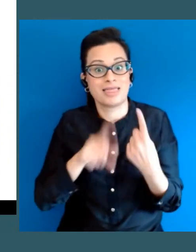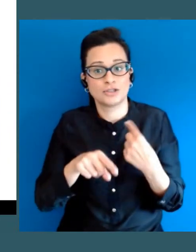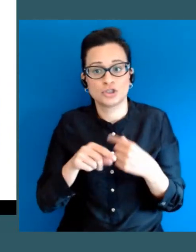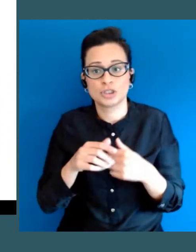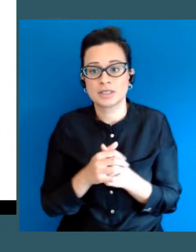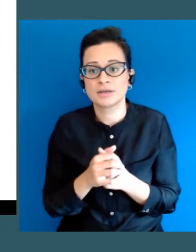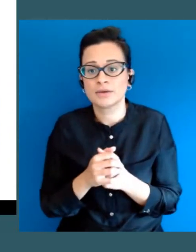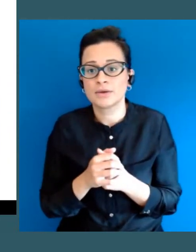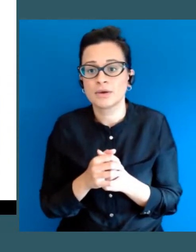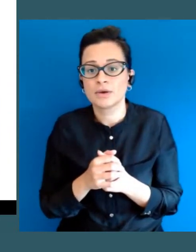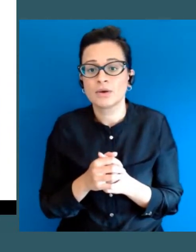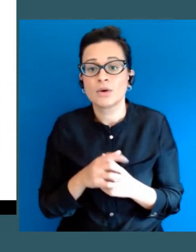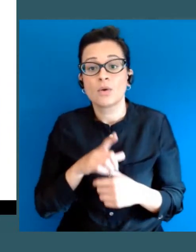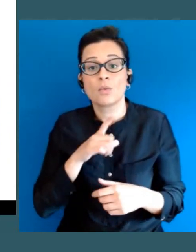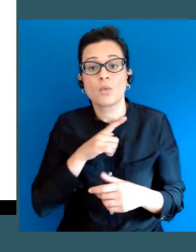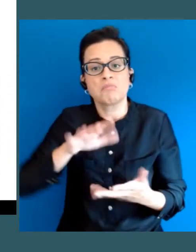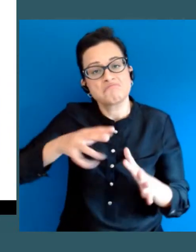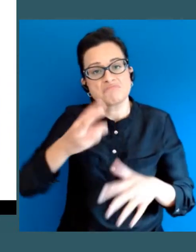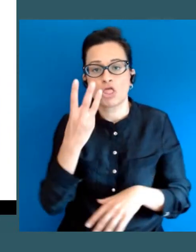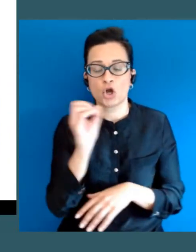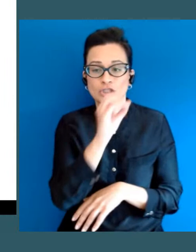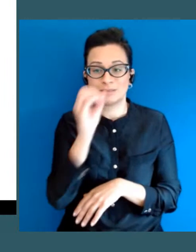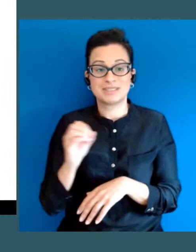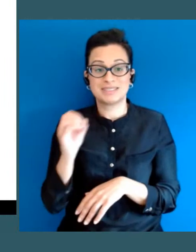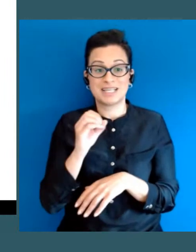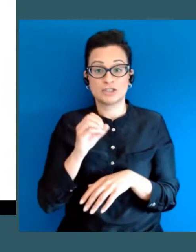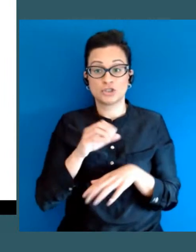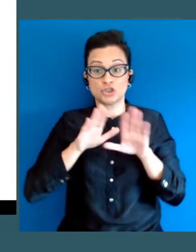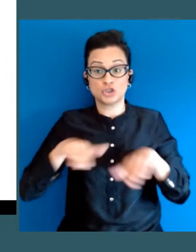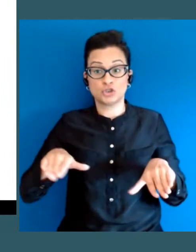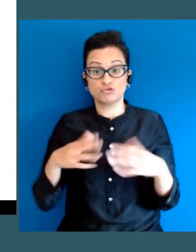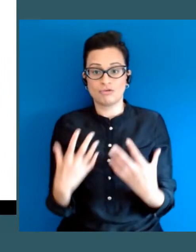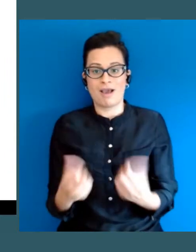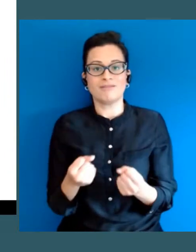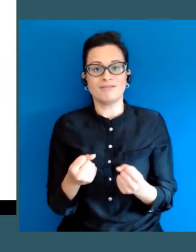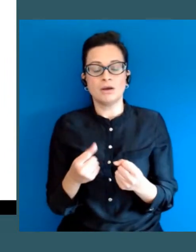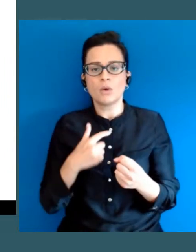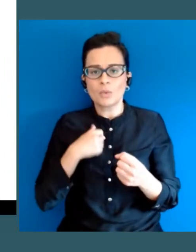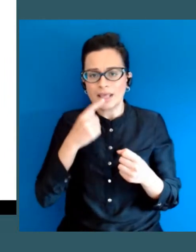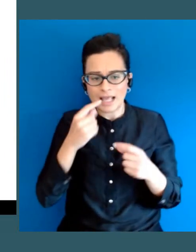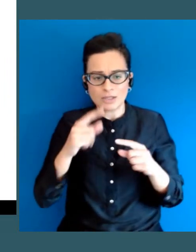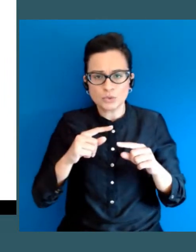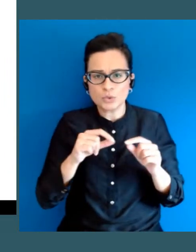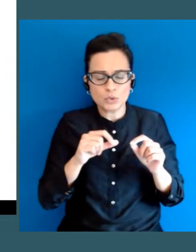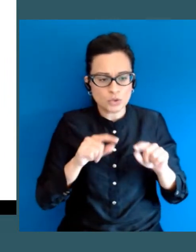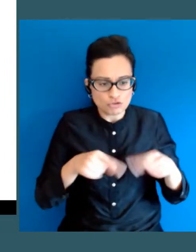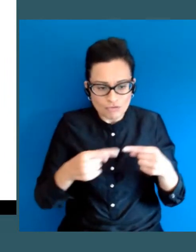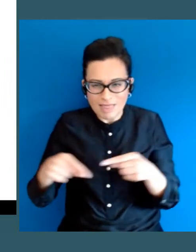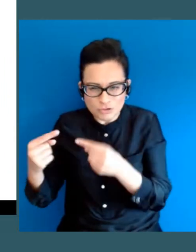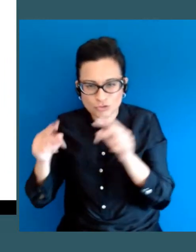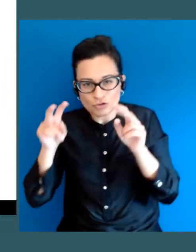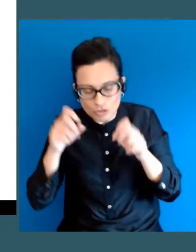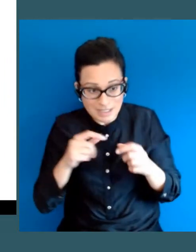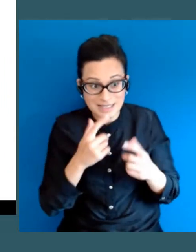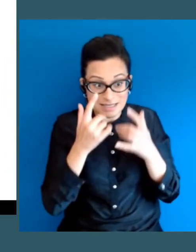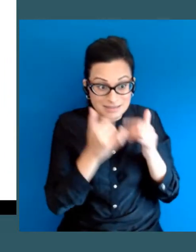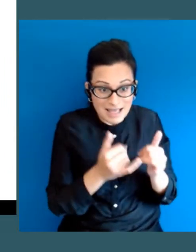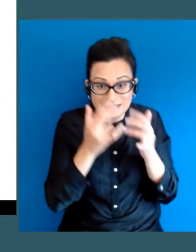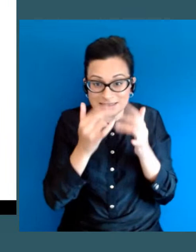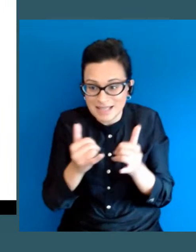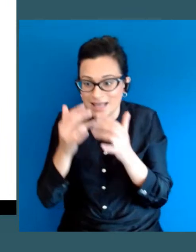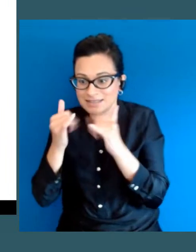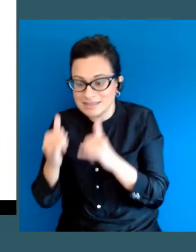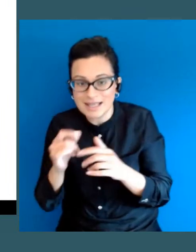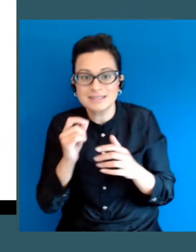of peanut allergy. So in our clinic, we have the ability to do challenges, so we tend to test a peanut. The problem with that is you get a positive test, what do